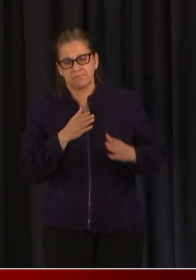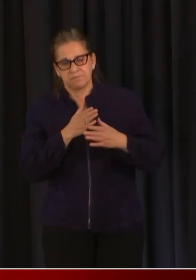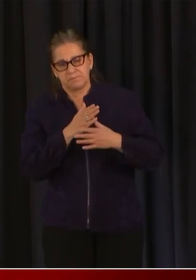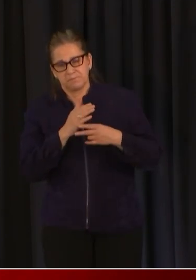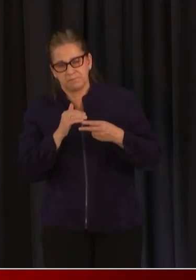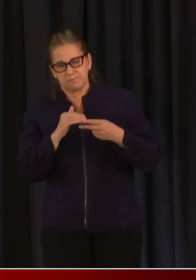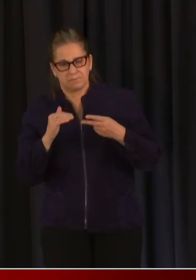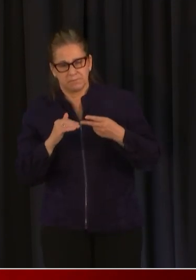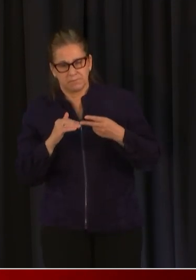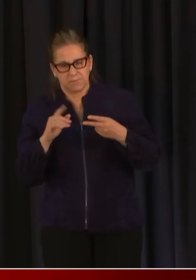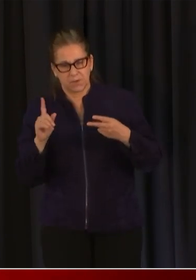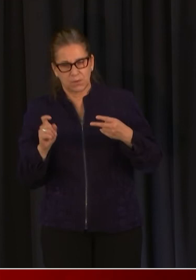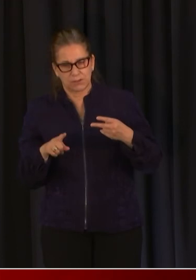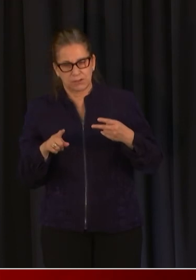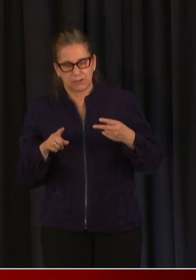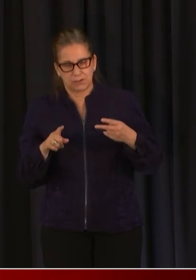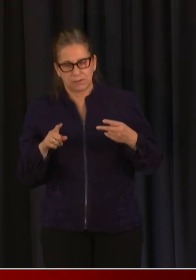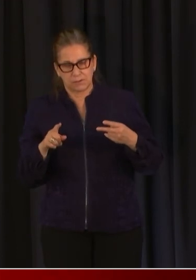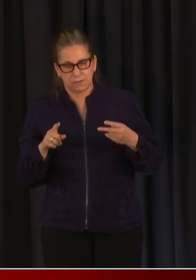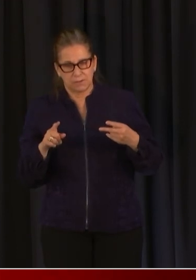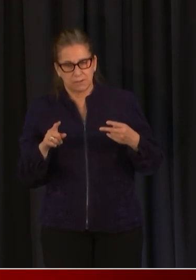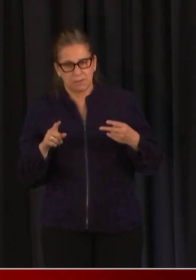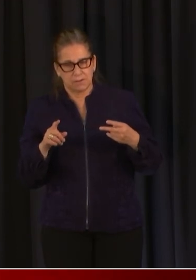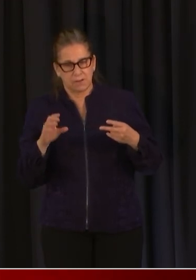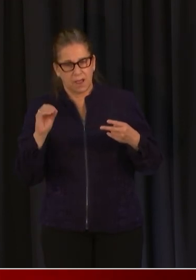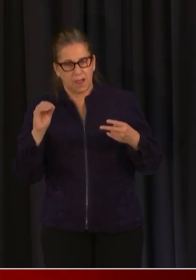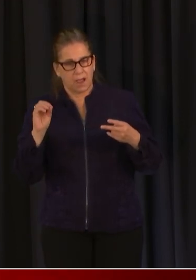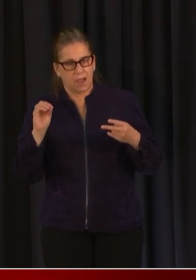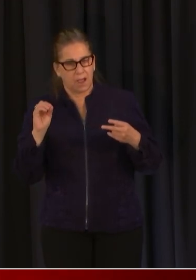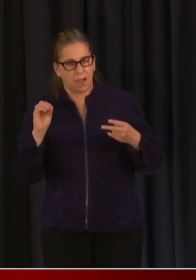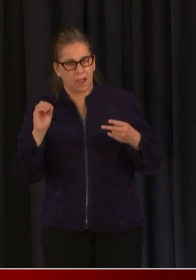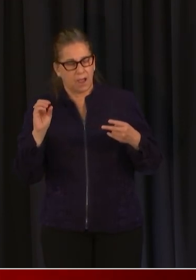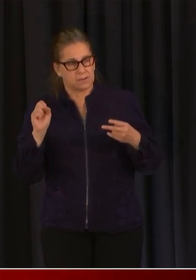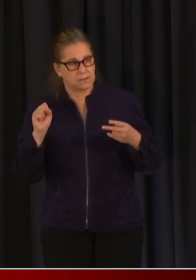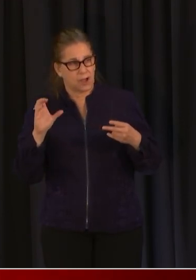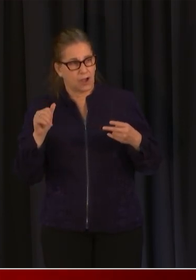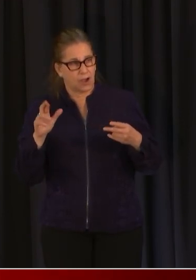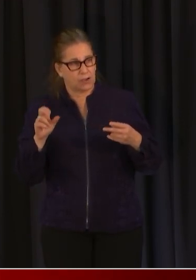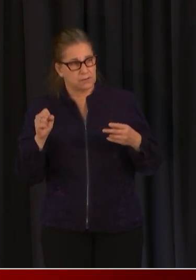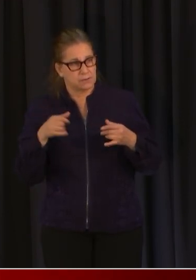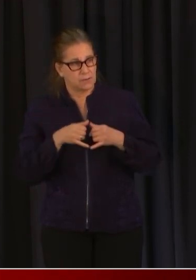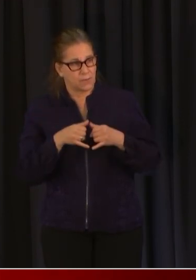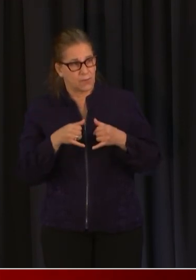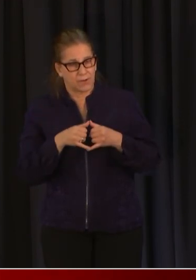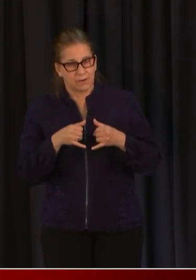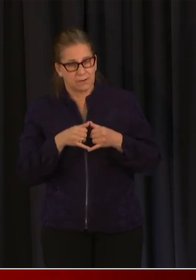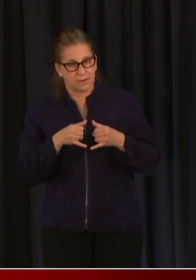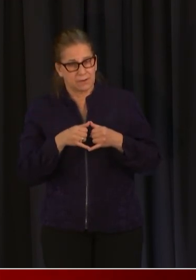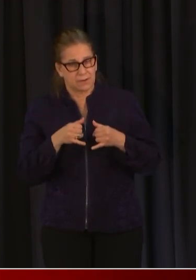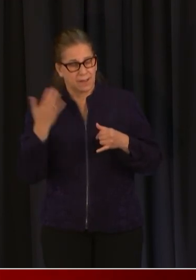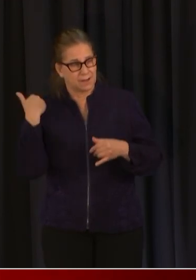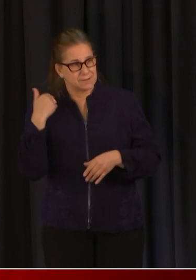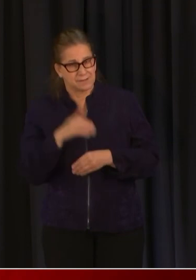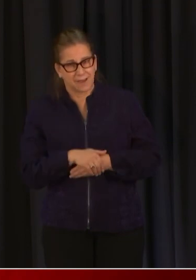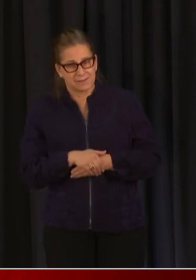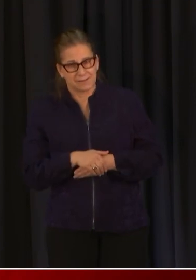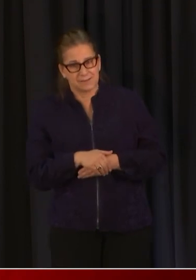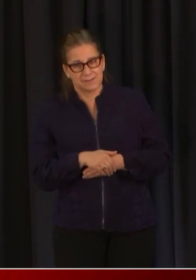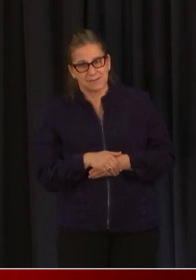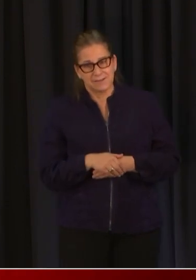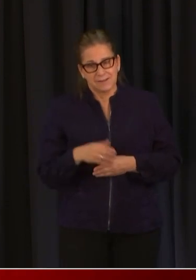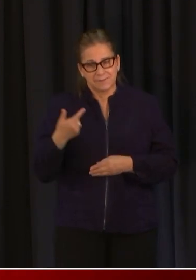night, specifically Glenn Close and her shout out to DC specifically and go-go music. Well, I got